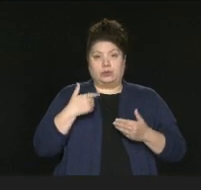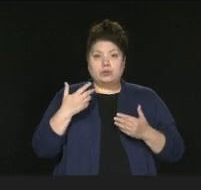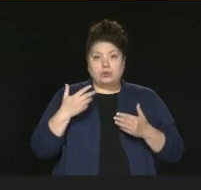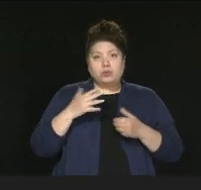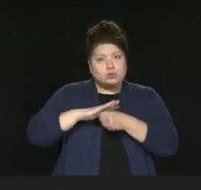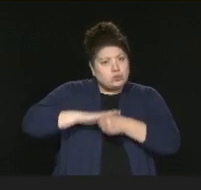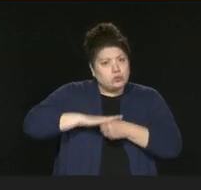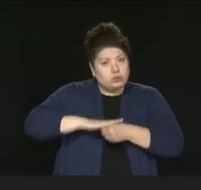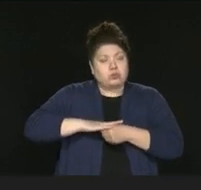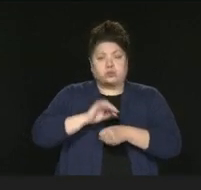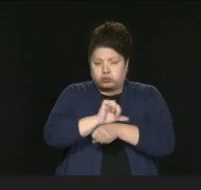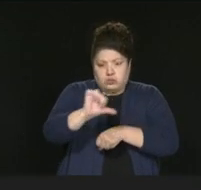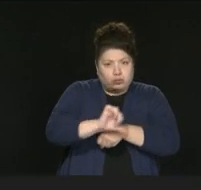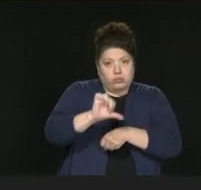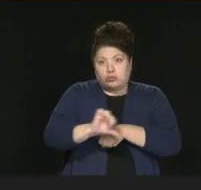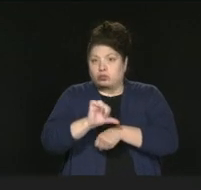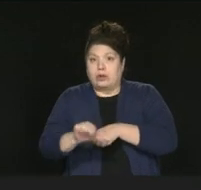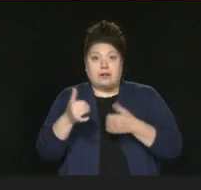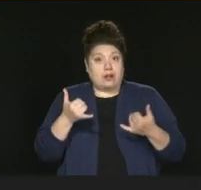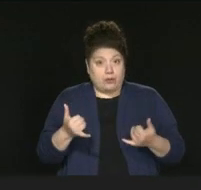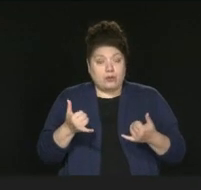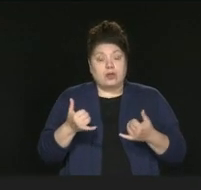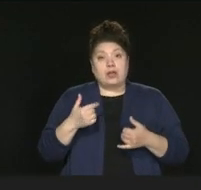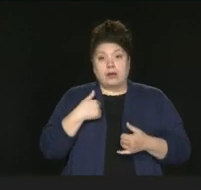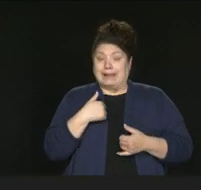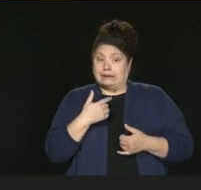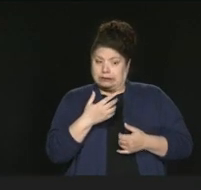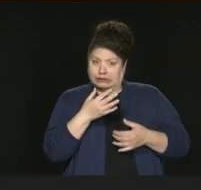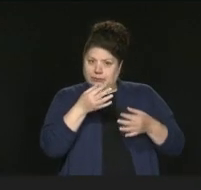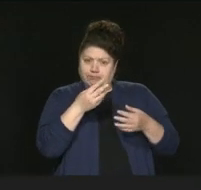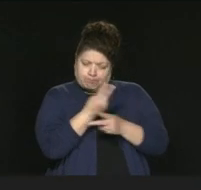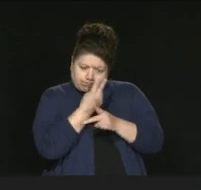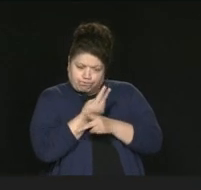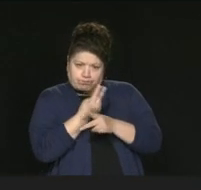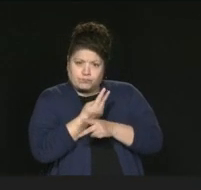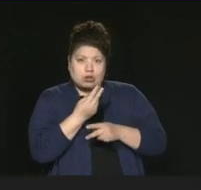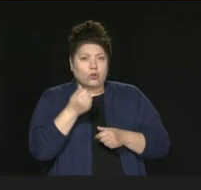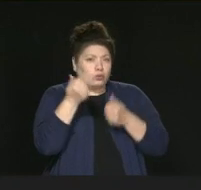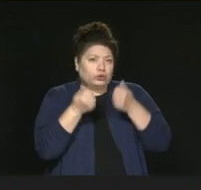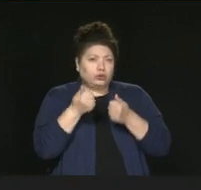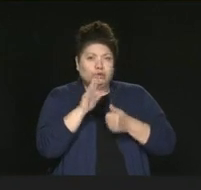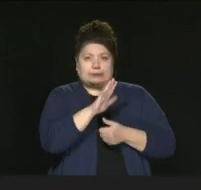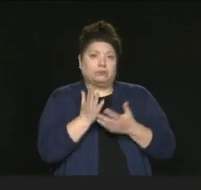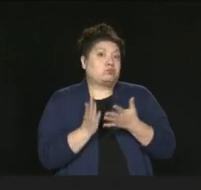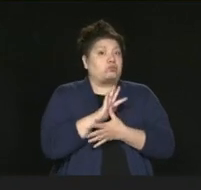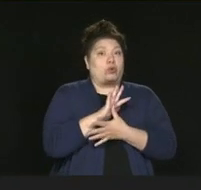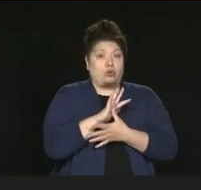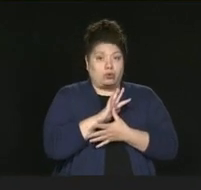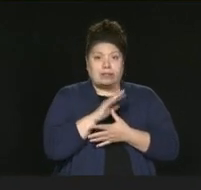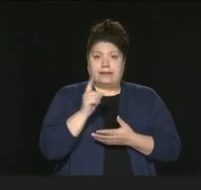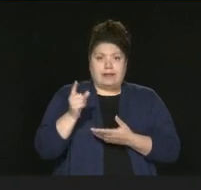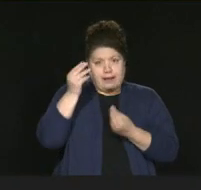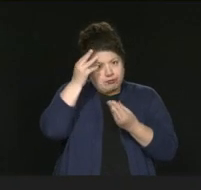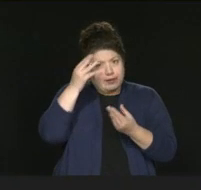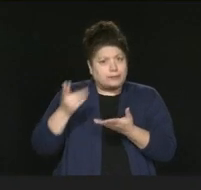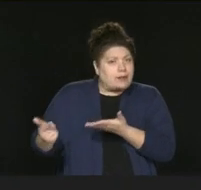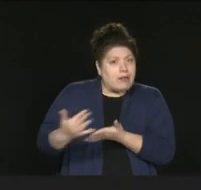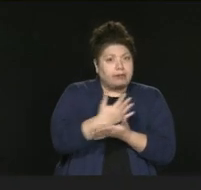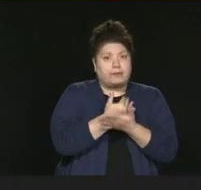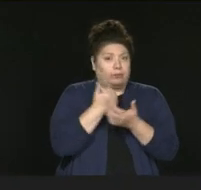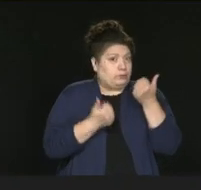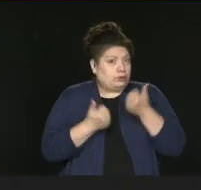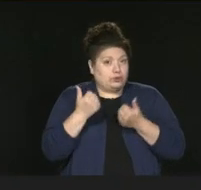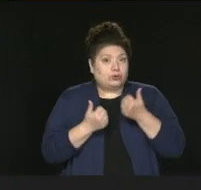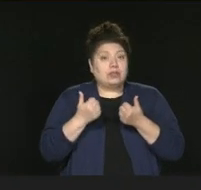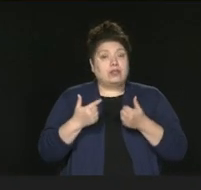And so it's determining what are the key items or key pieces of data that we would like to collect, I think, at a national level from each of the provinces